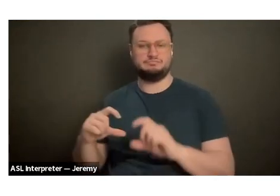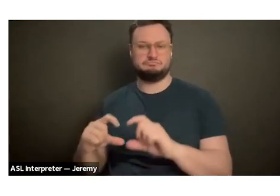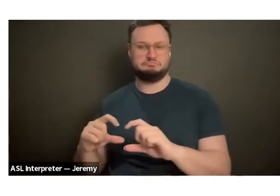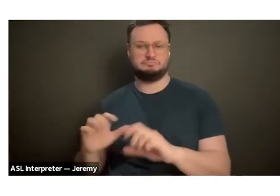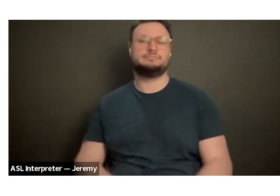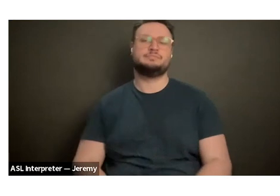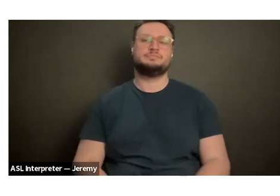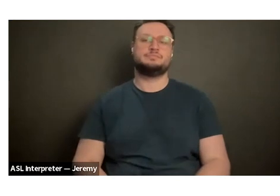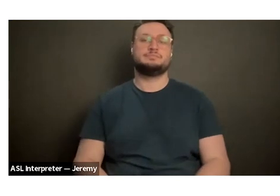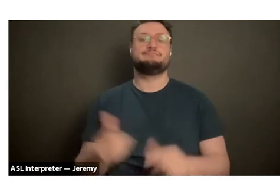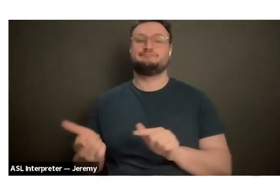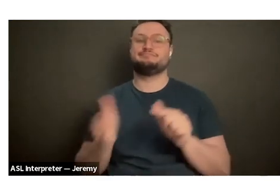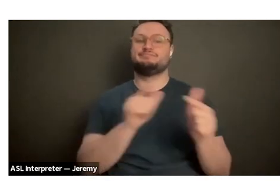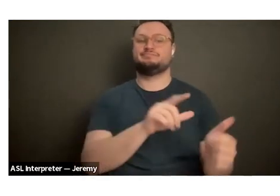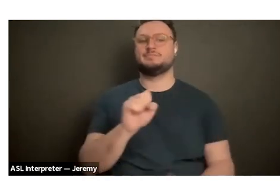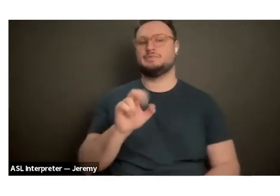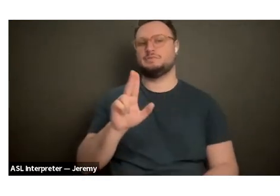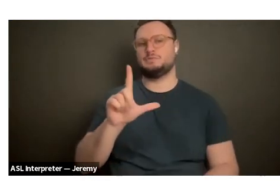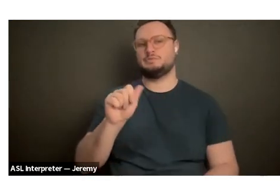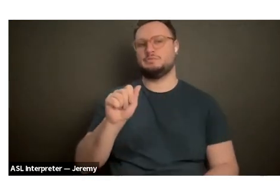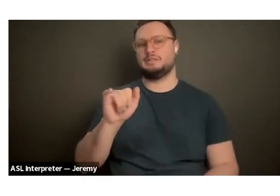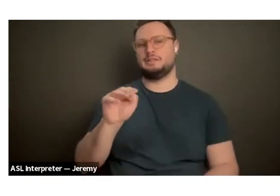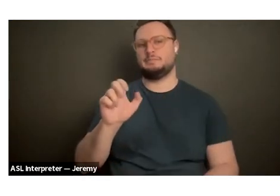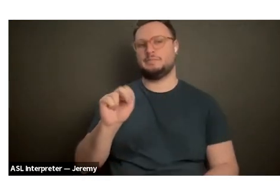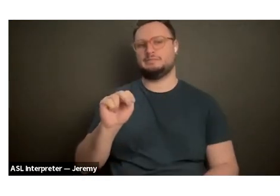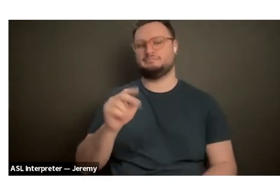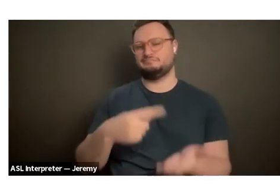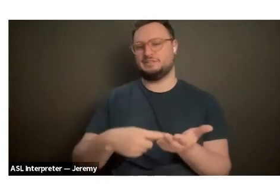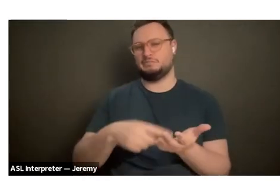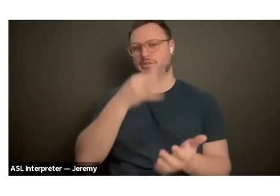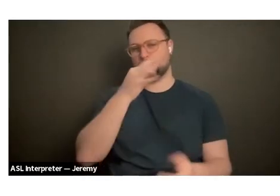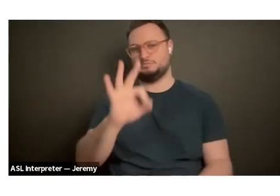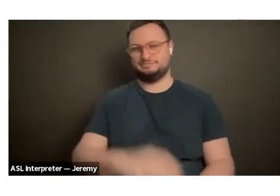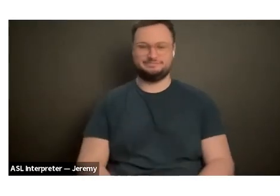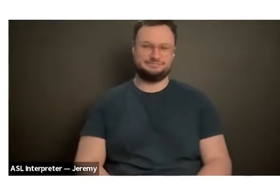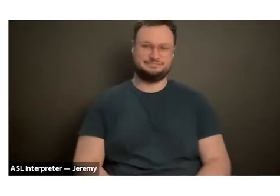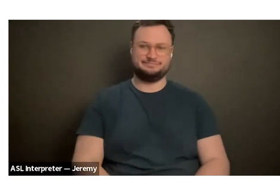it on to Sulaiman. Thank you all for being here and talk soon.